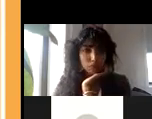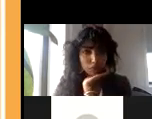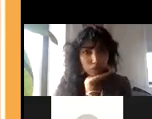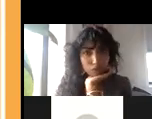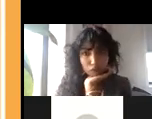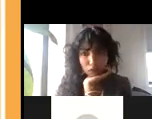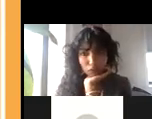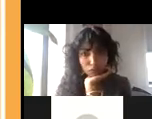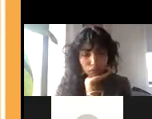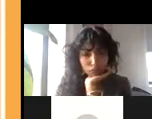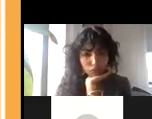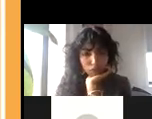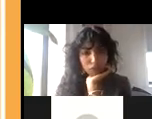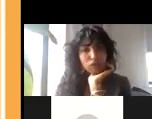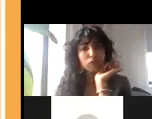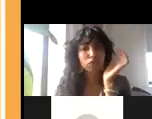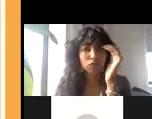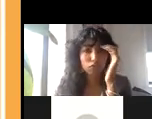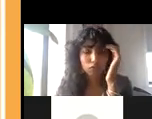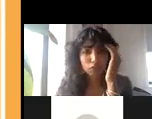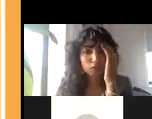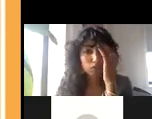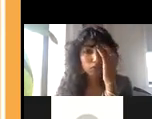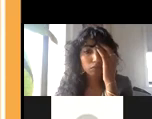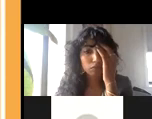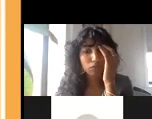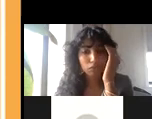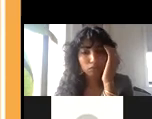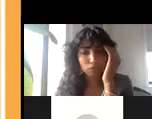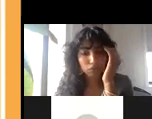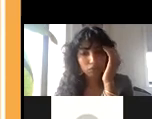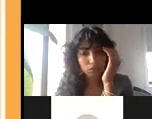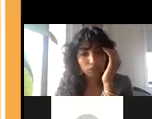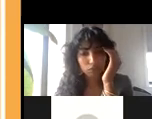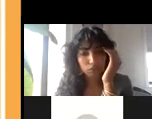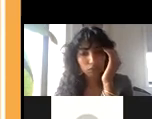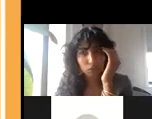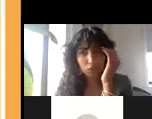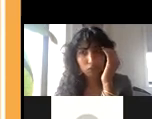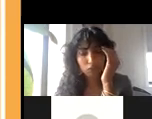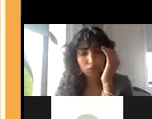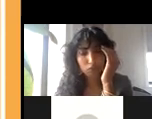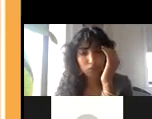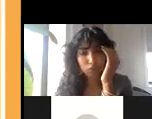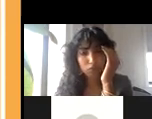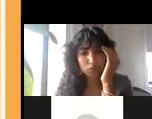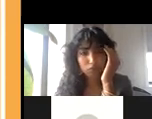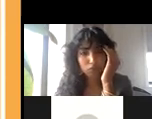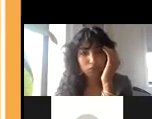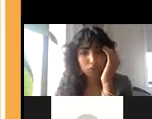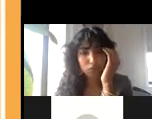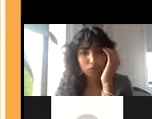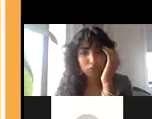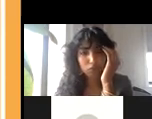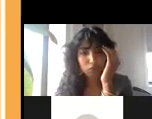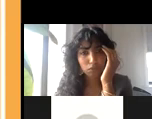and the political moment that this has happened in. Again, there was, by 2016, there was